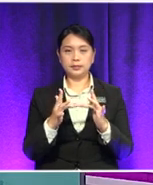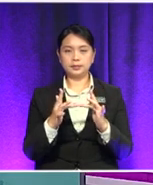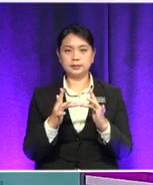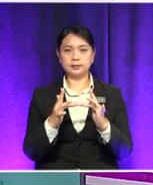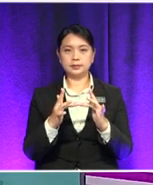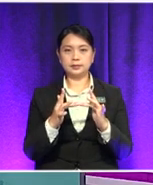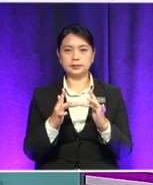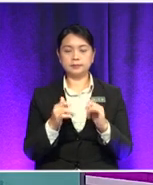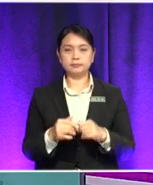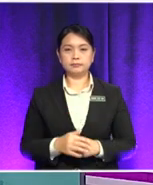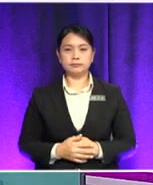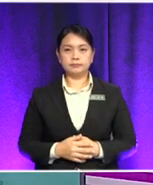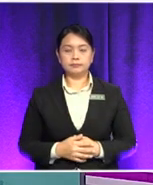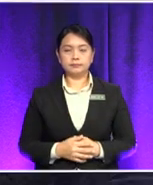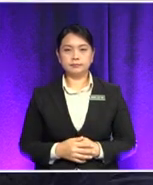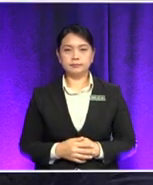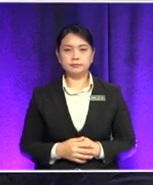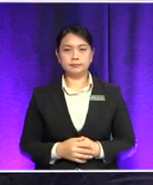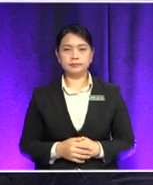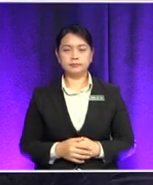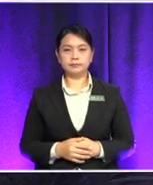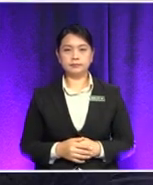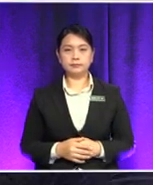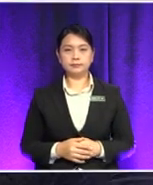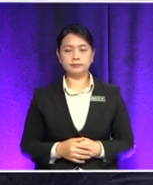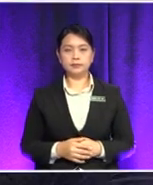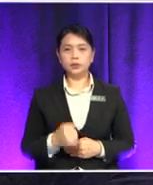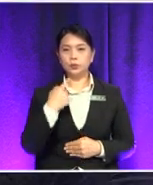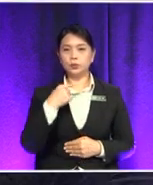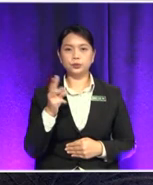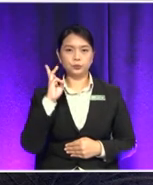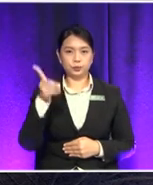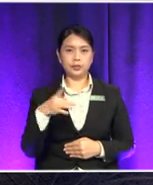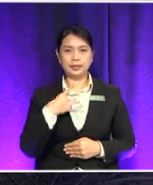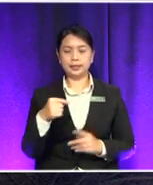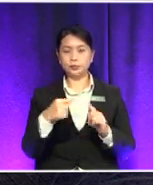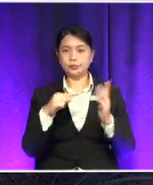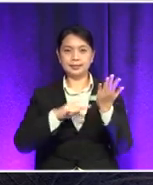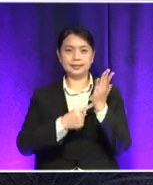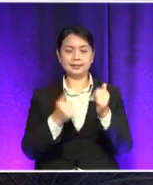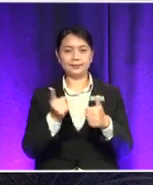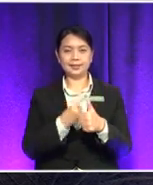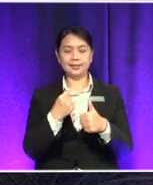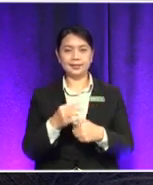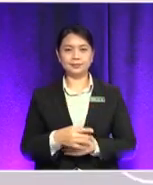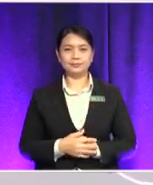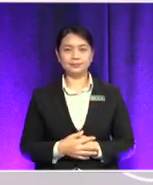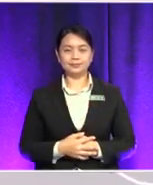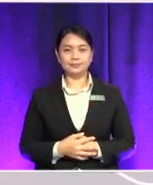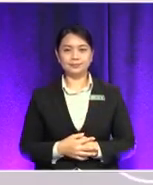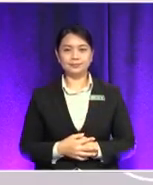we? Right. Sure. Okay. Who would like to start? Yes. Who would like to start first? Oh, okay. Quite fast. Ain.